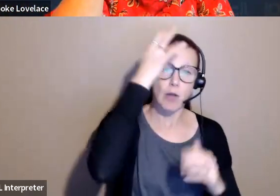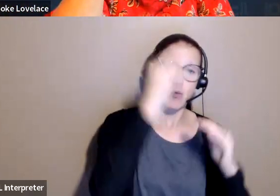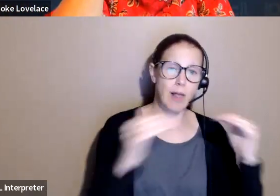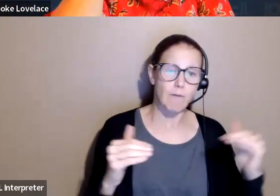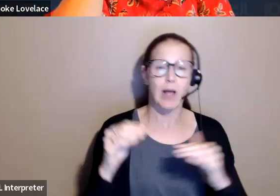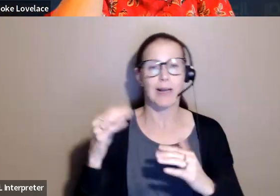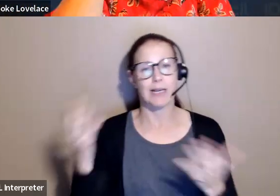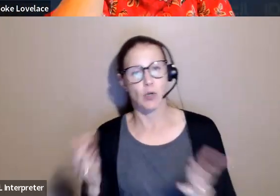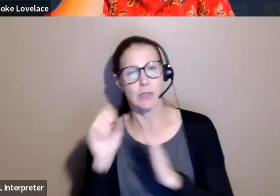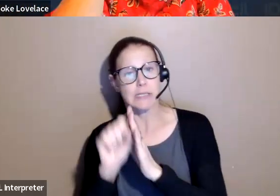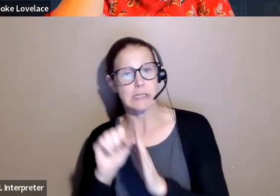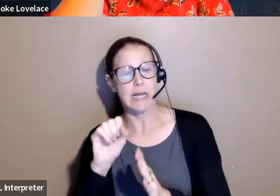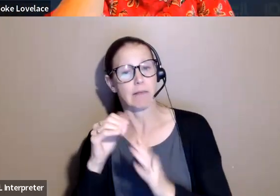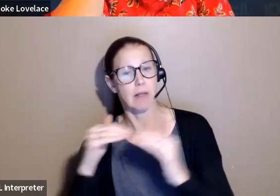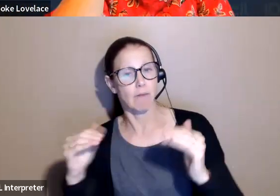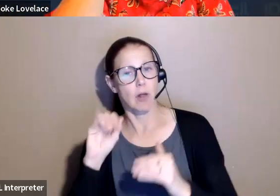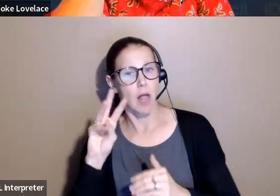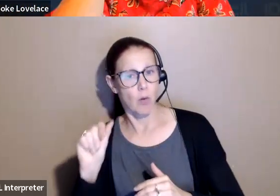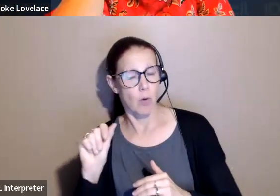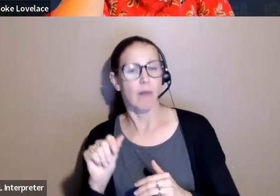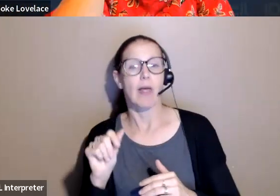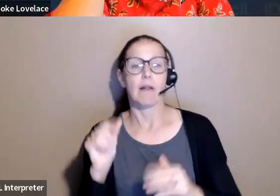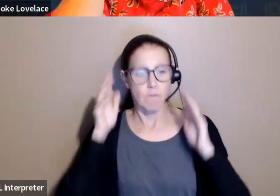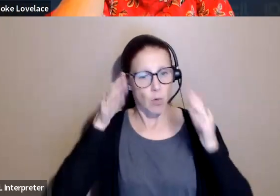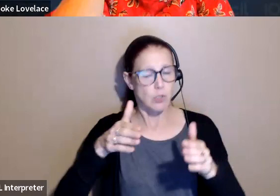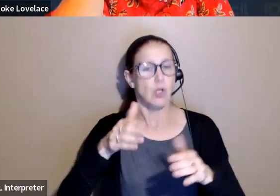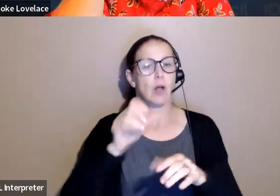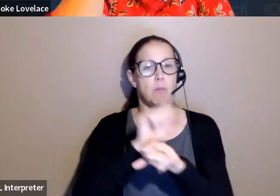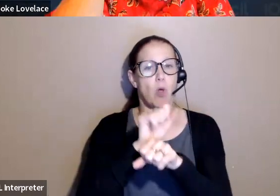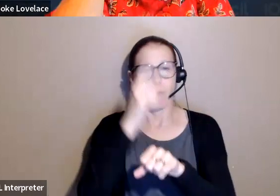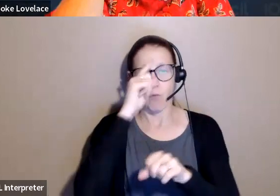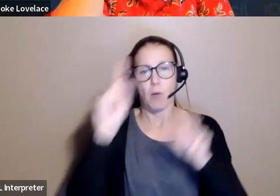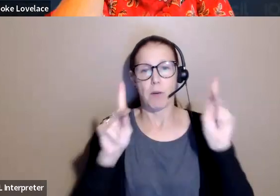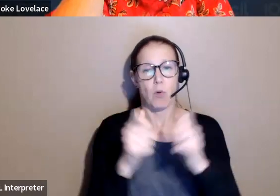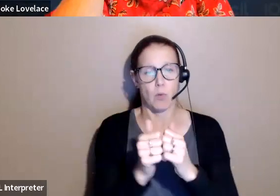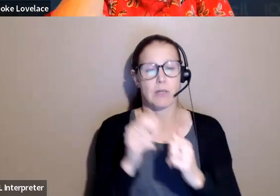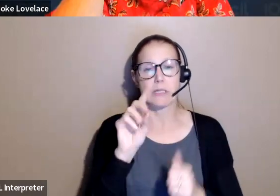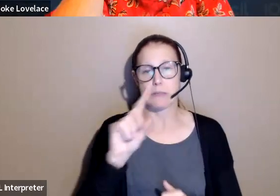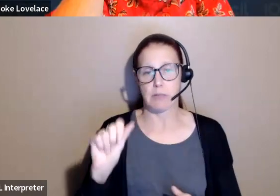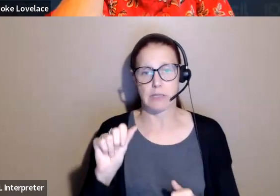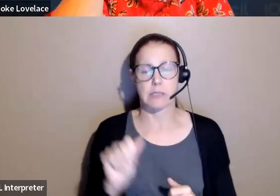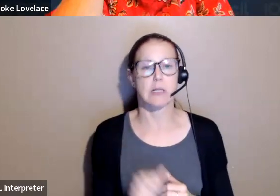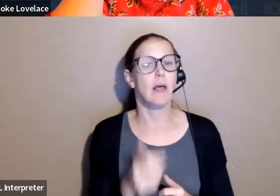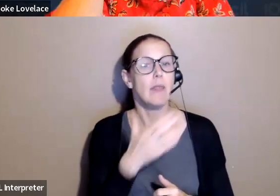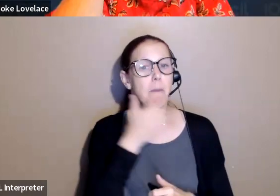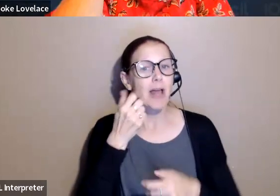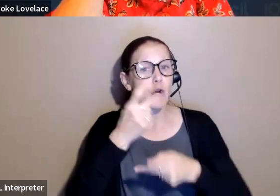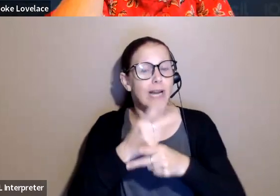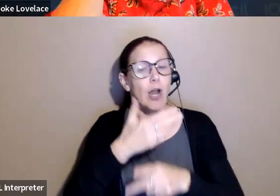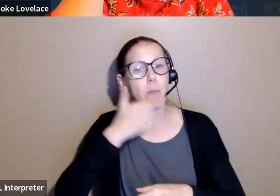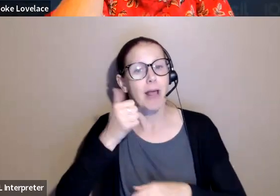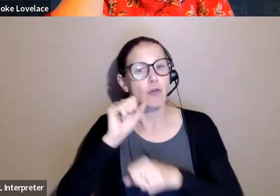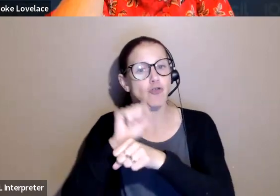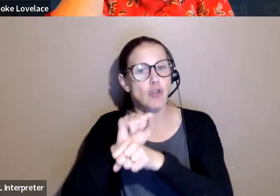and in Iowa that address employment for people with disabilities. The Better Care, Better Jobs Act is